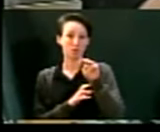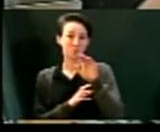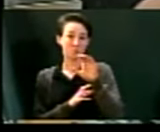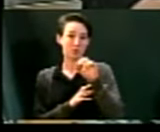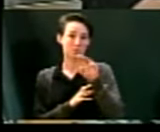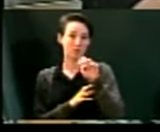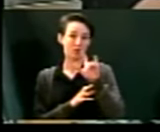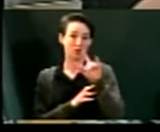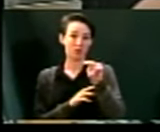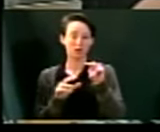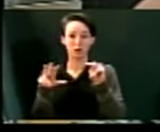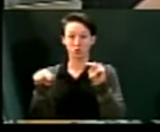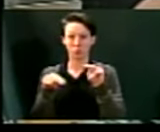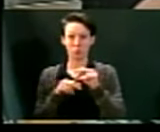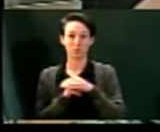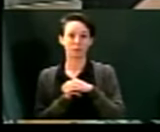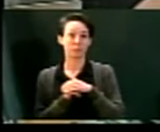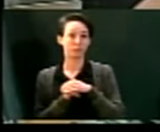No.